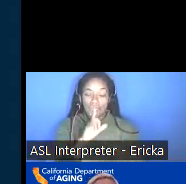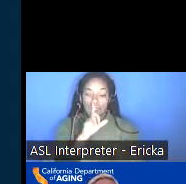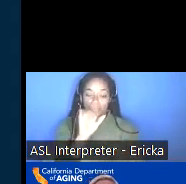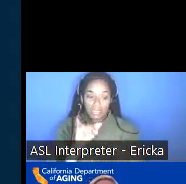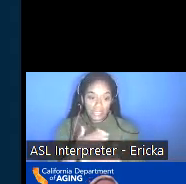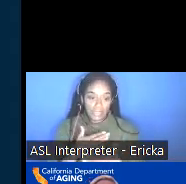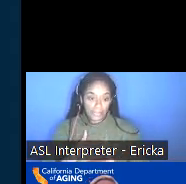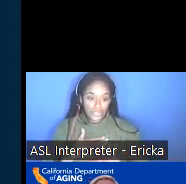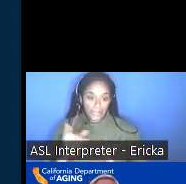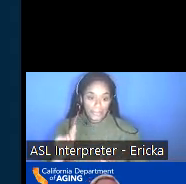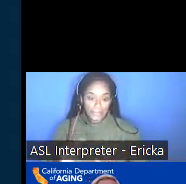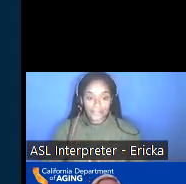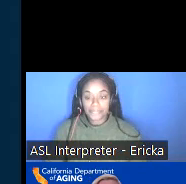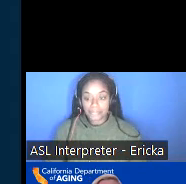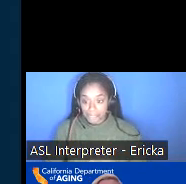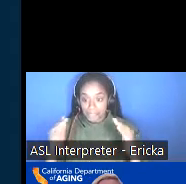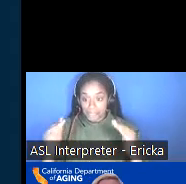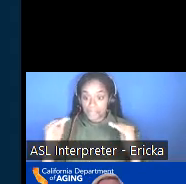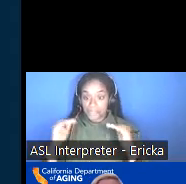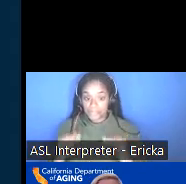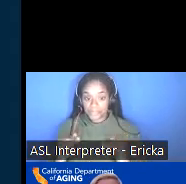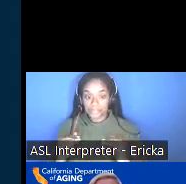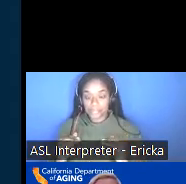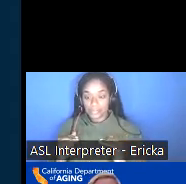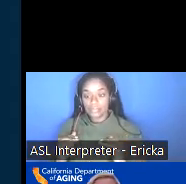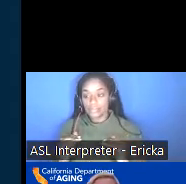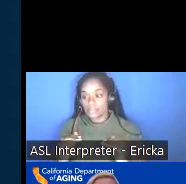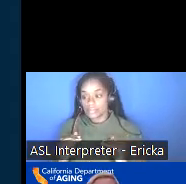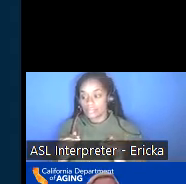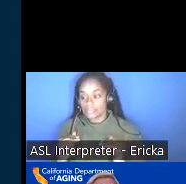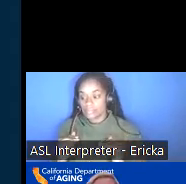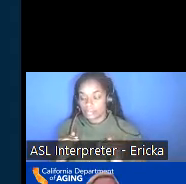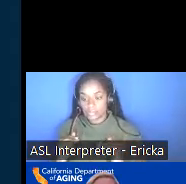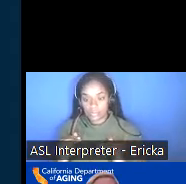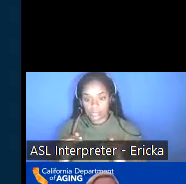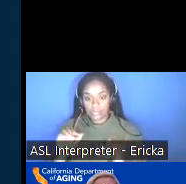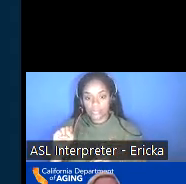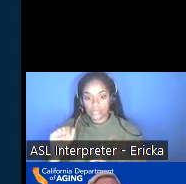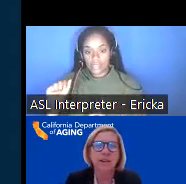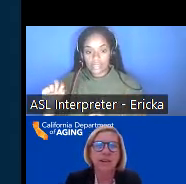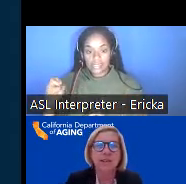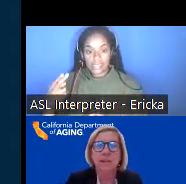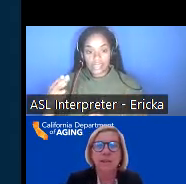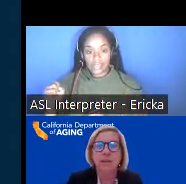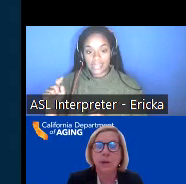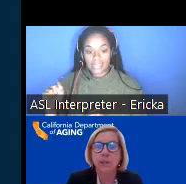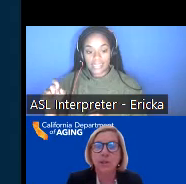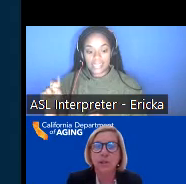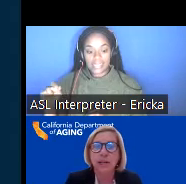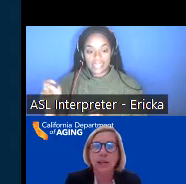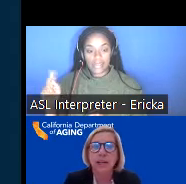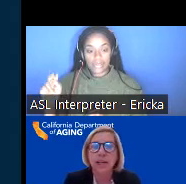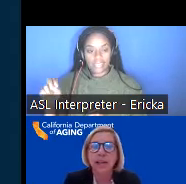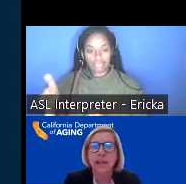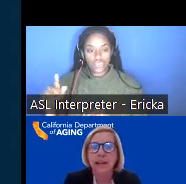it. Next on our agenda, I would like to turn it over to Sarah Steenhausen. Sarah is the Deputy